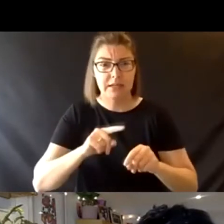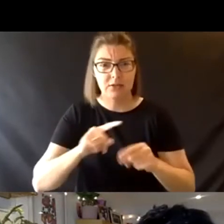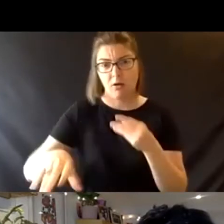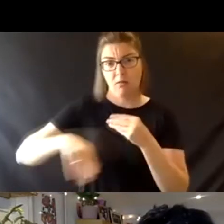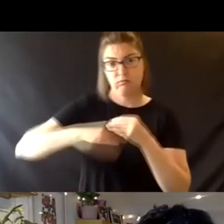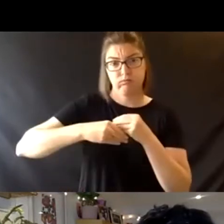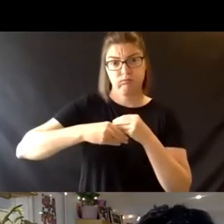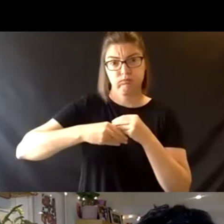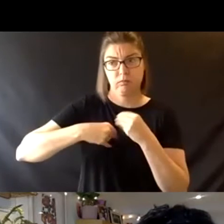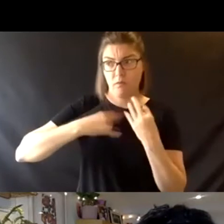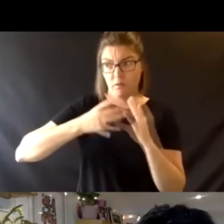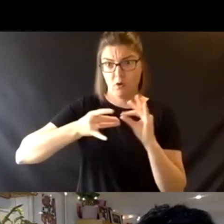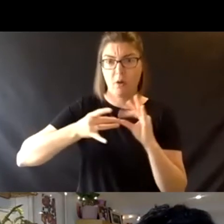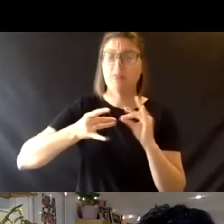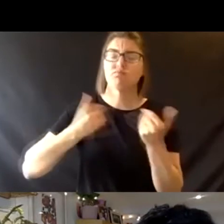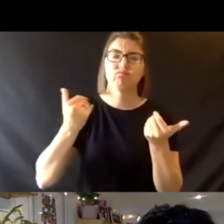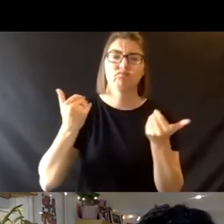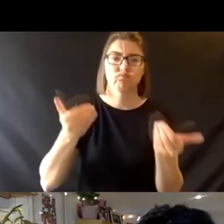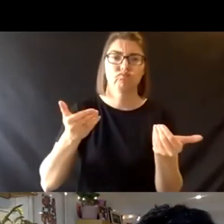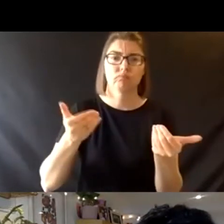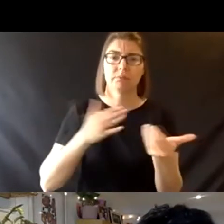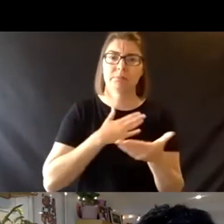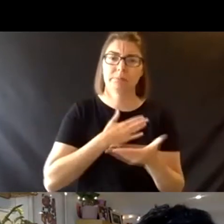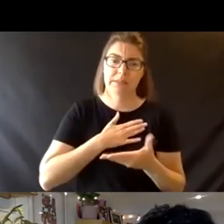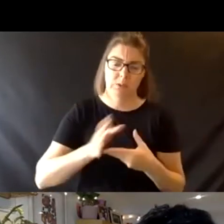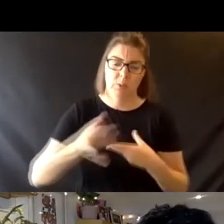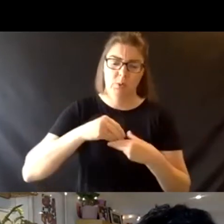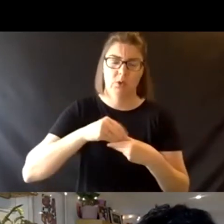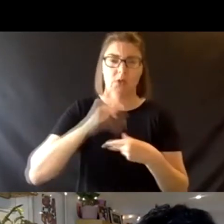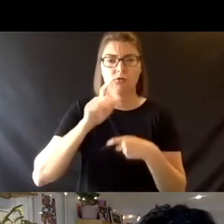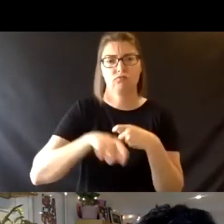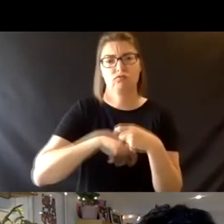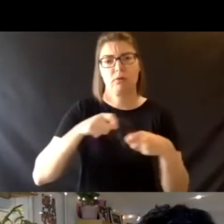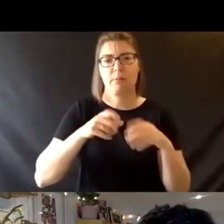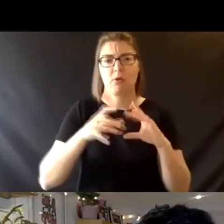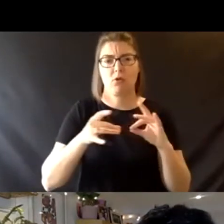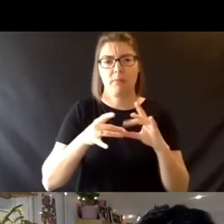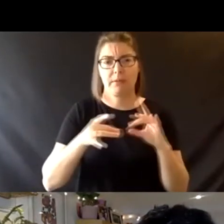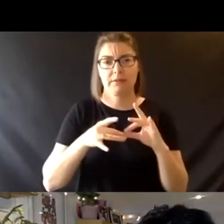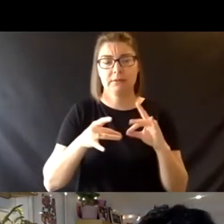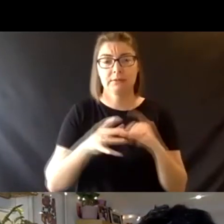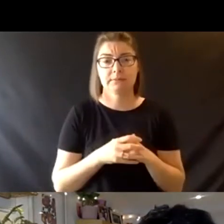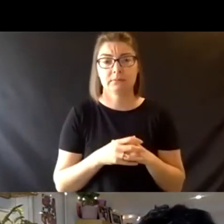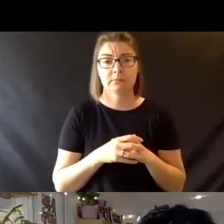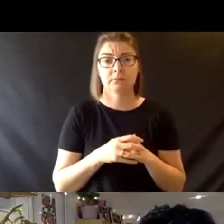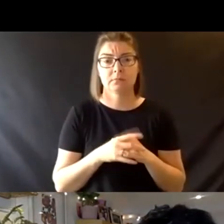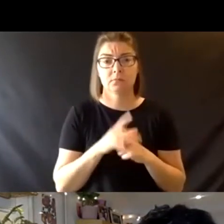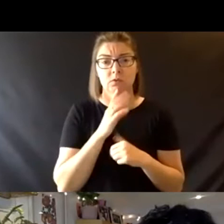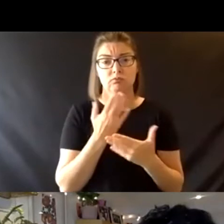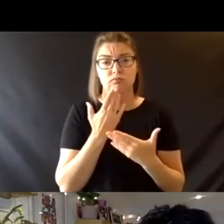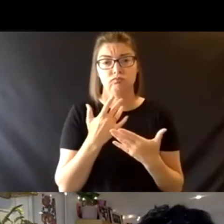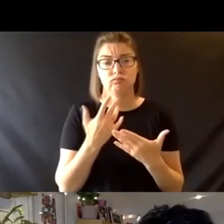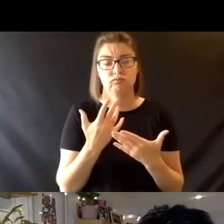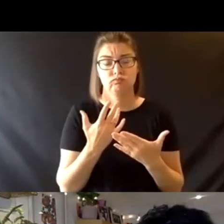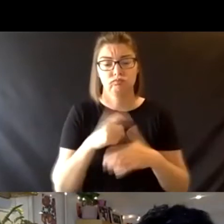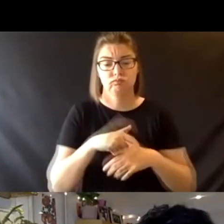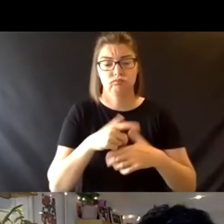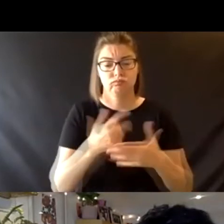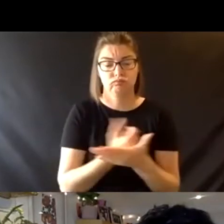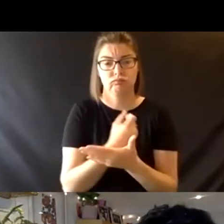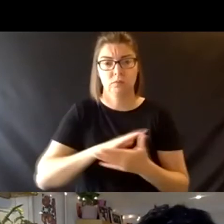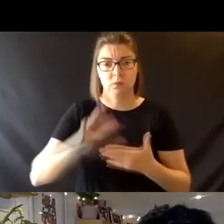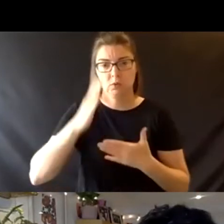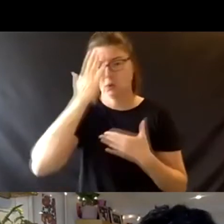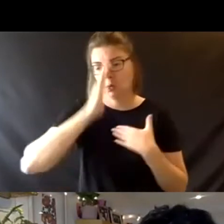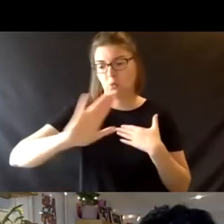but you got some things to say, please, you can include that in your closing remarks. It's really a time to make sure that we get to hear your